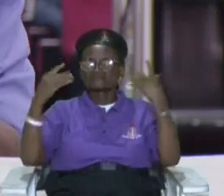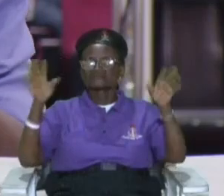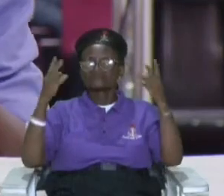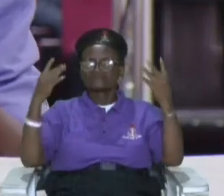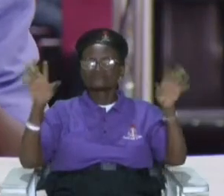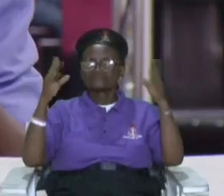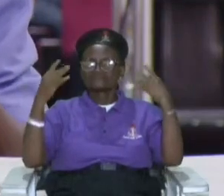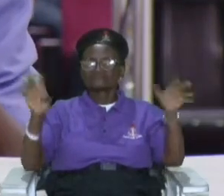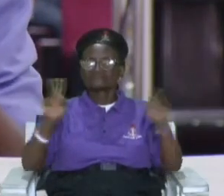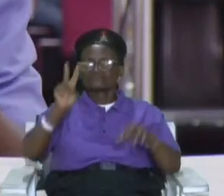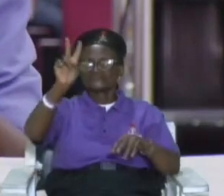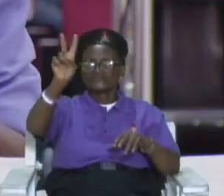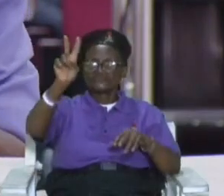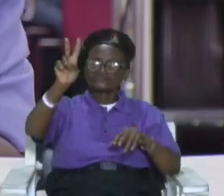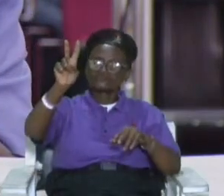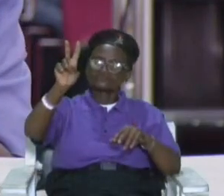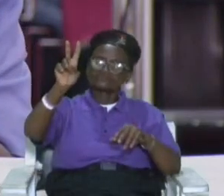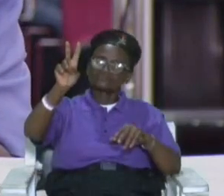2.